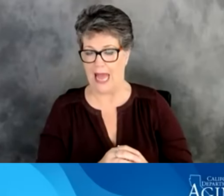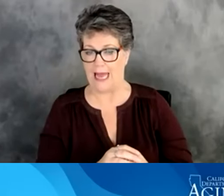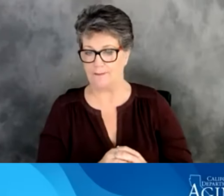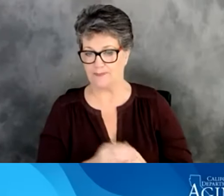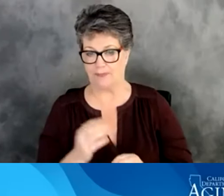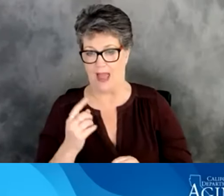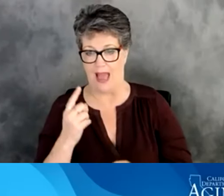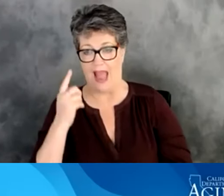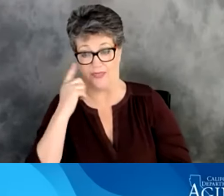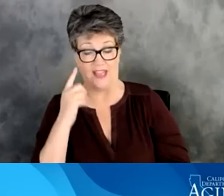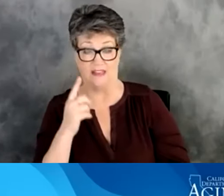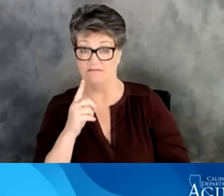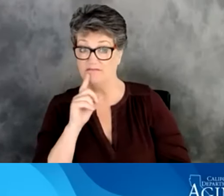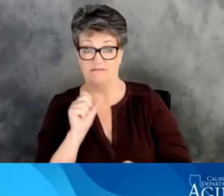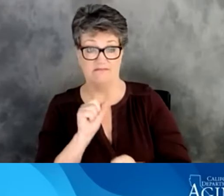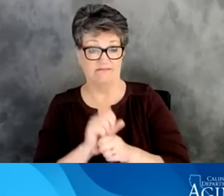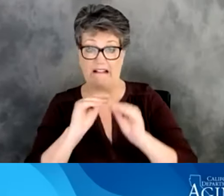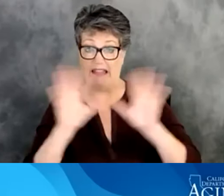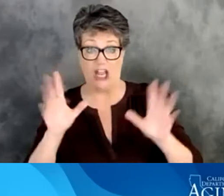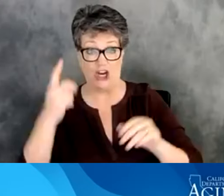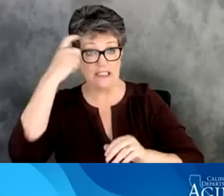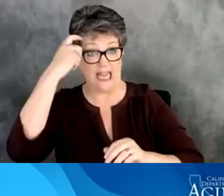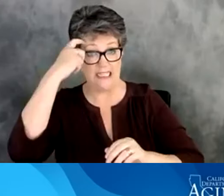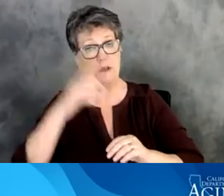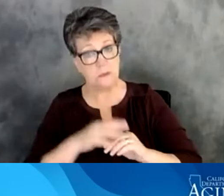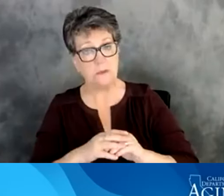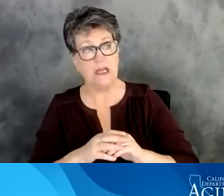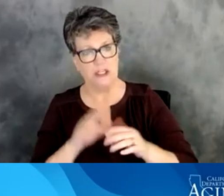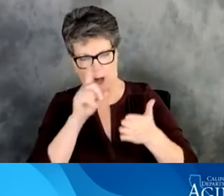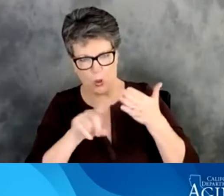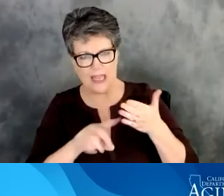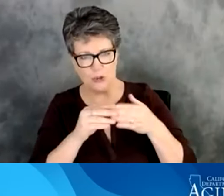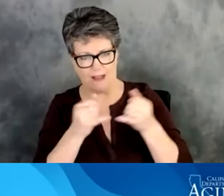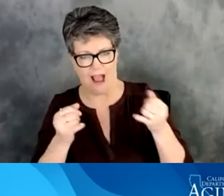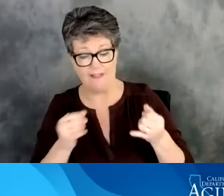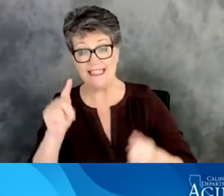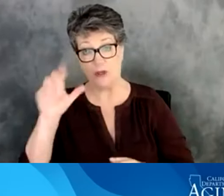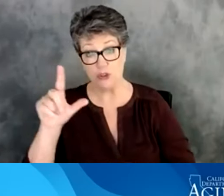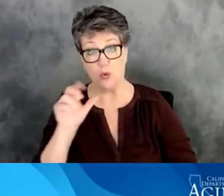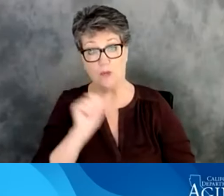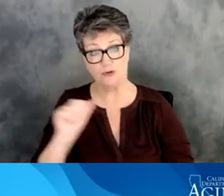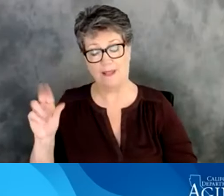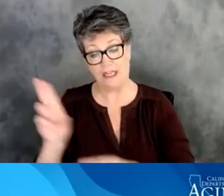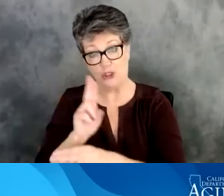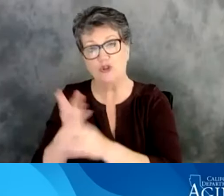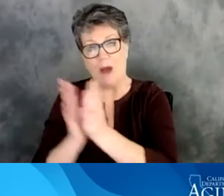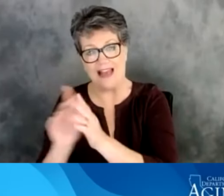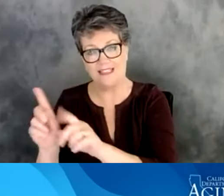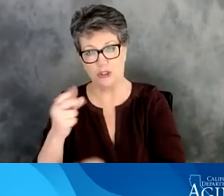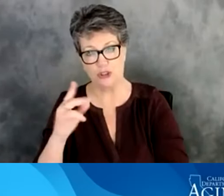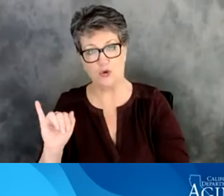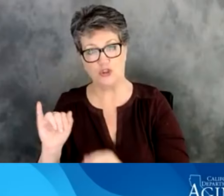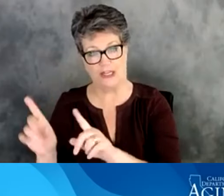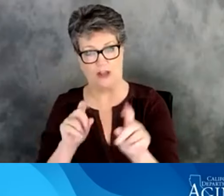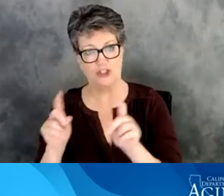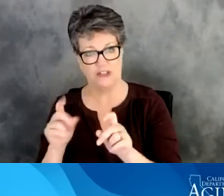I think it would make absolute sense to look into having the guidelines and then the tool that the AAAs use to ask the questions for the registered